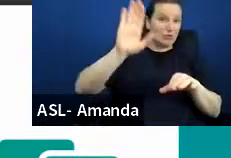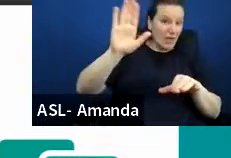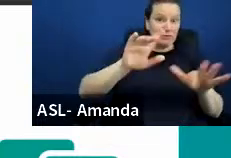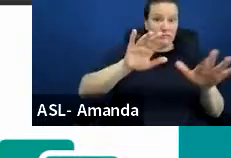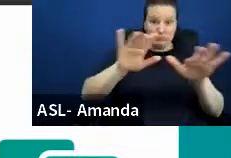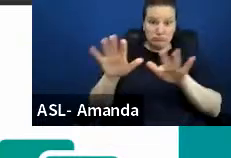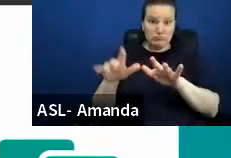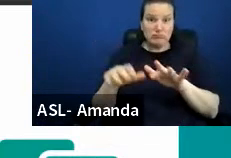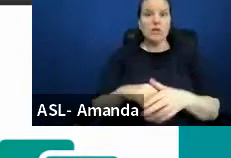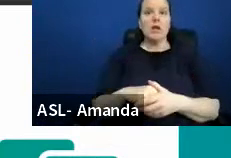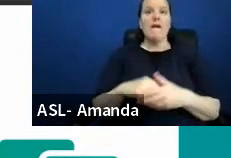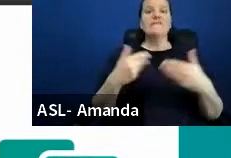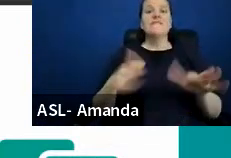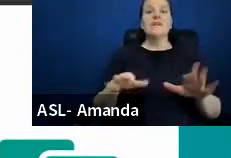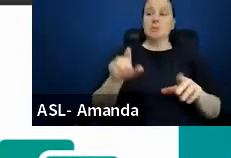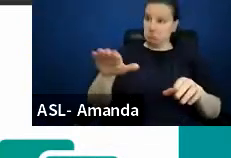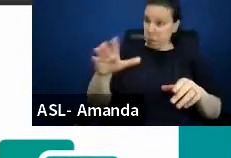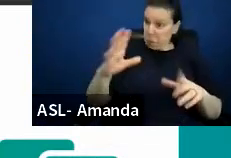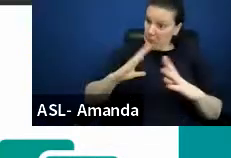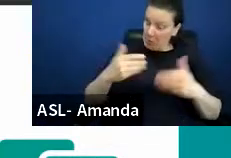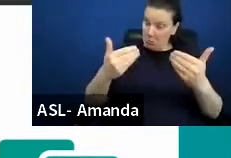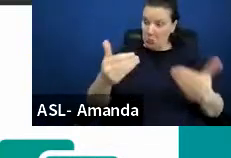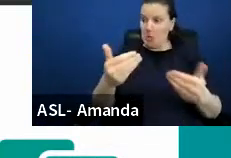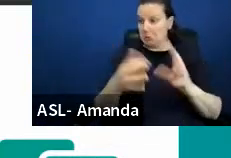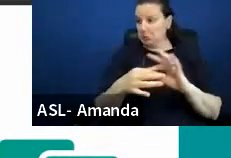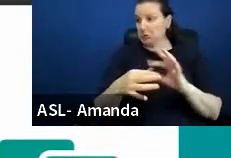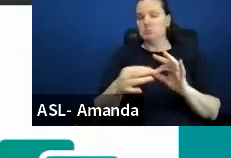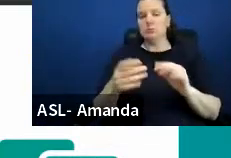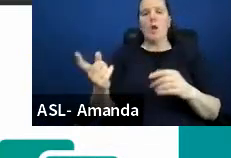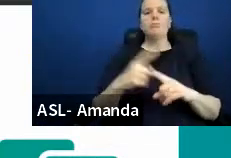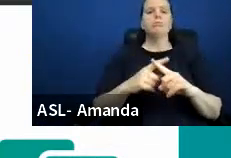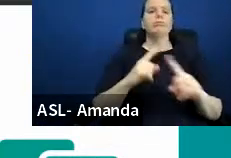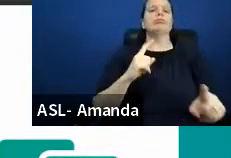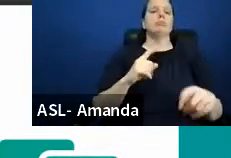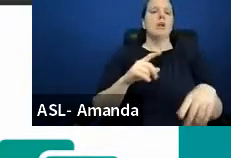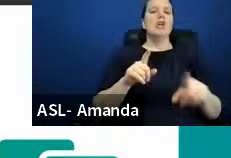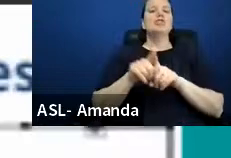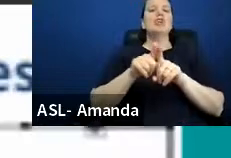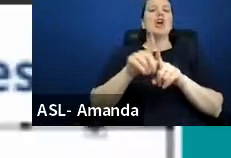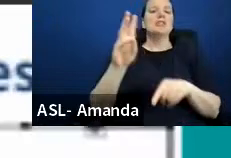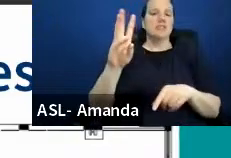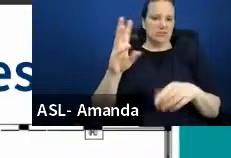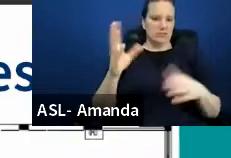are invited to speak, dial *6 to unmute yourself.